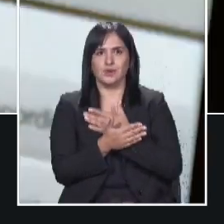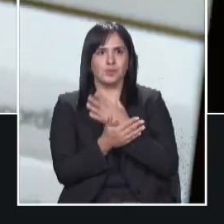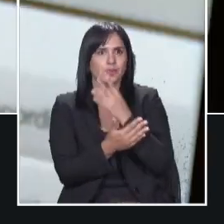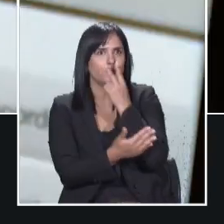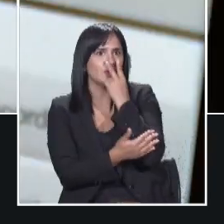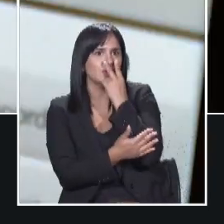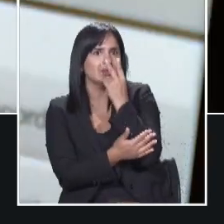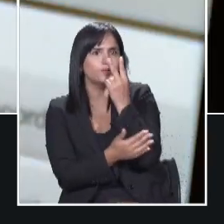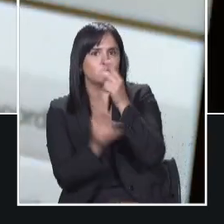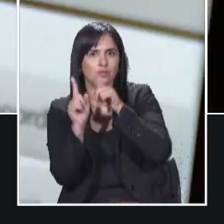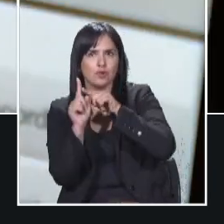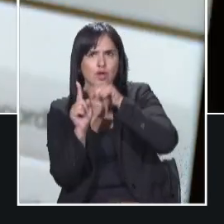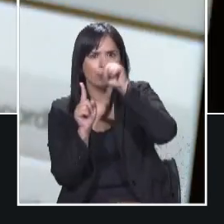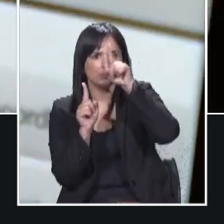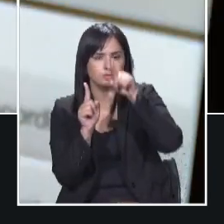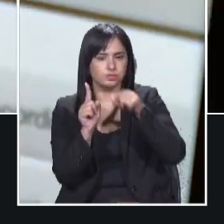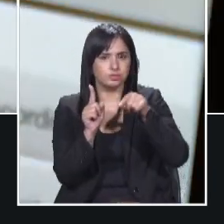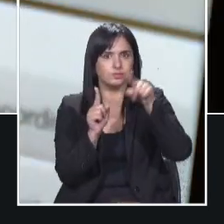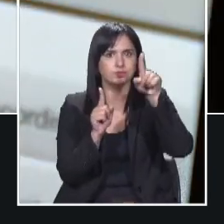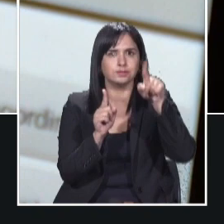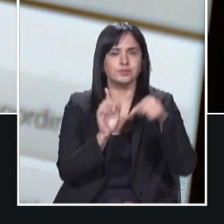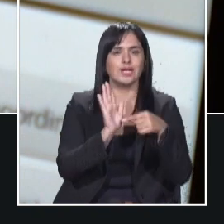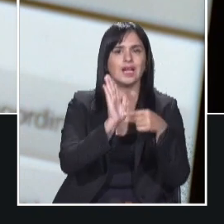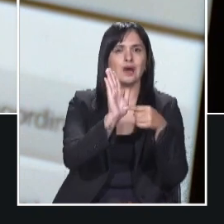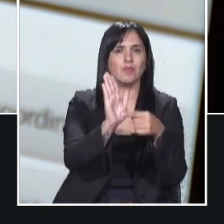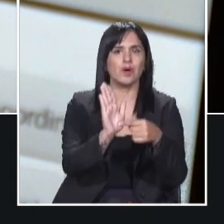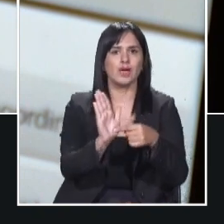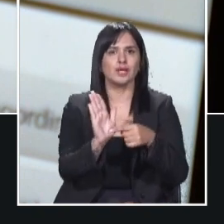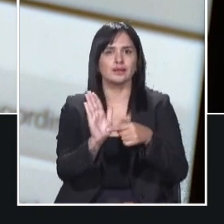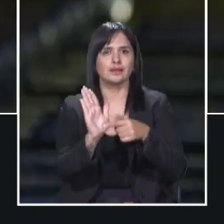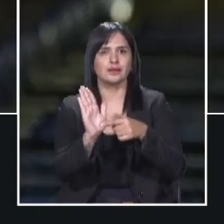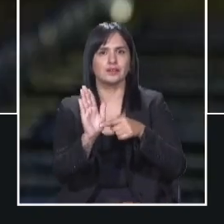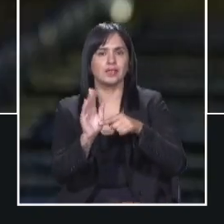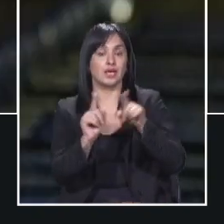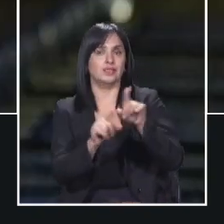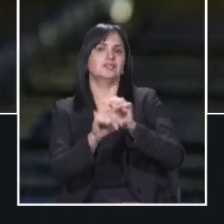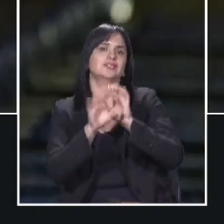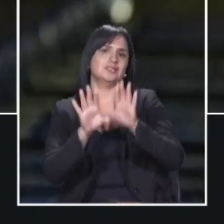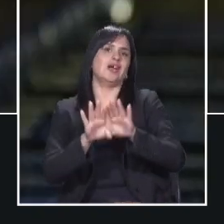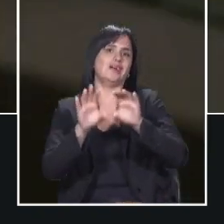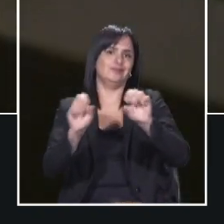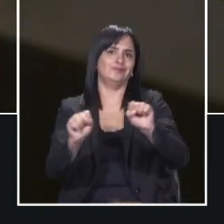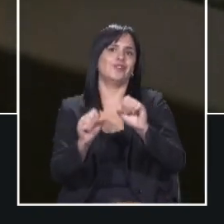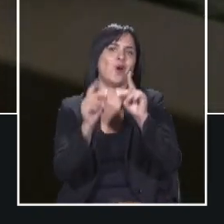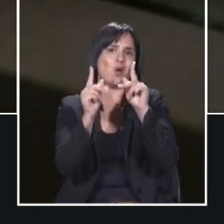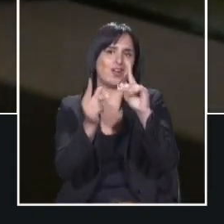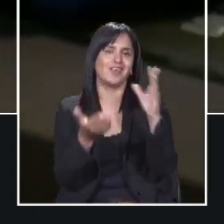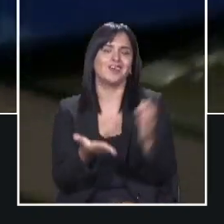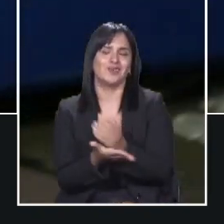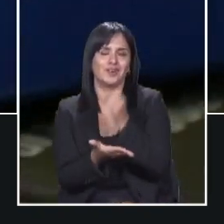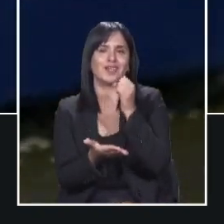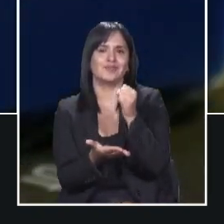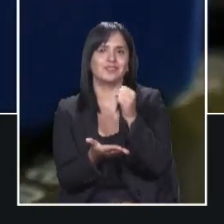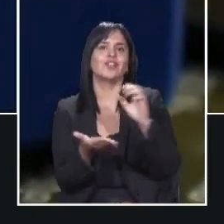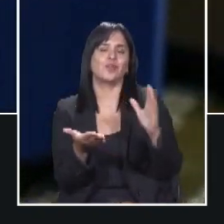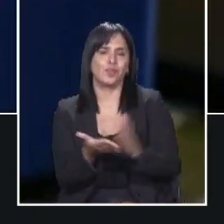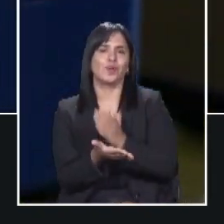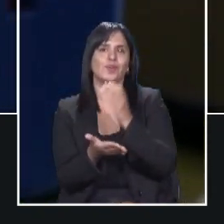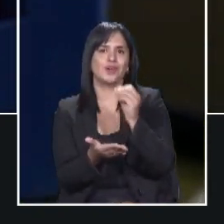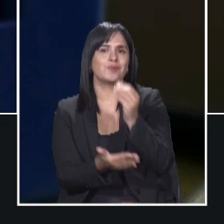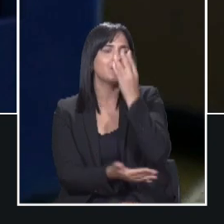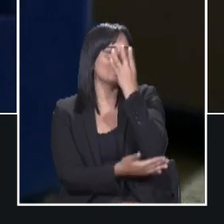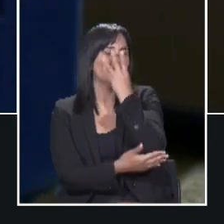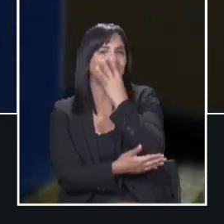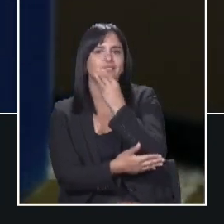the signal popping, we were like, okay, we've done it. The beauty of the technology is that you can